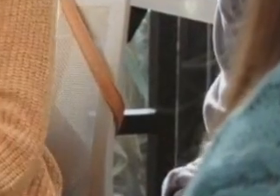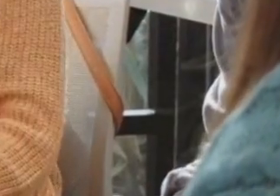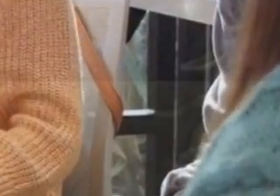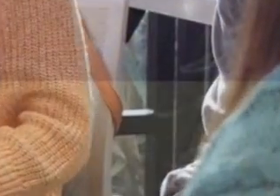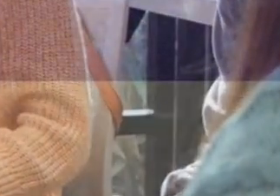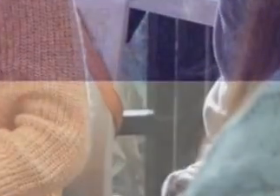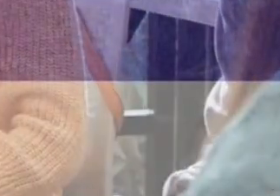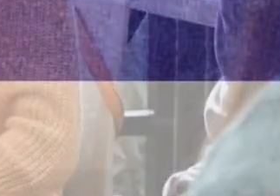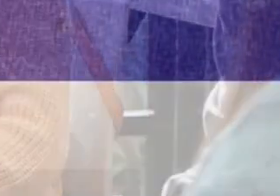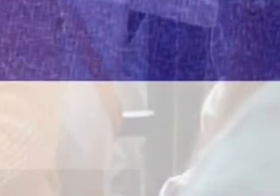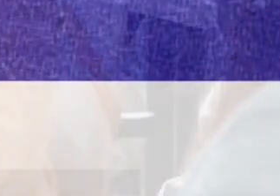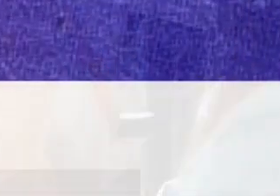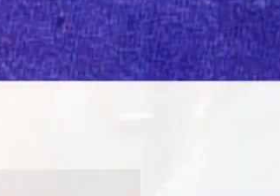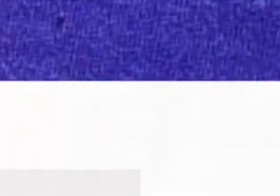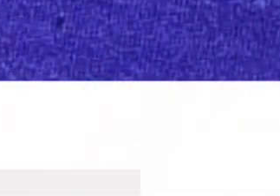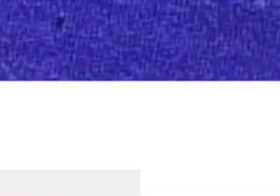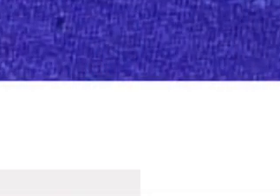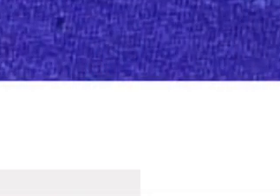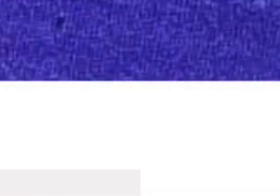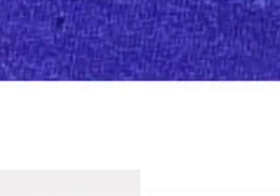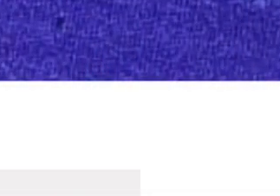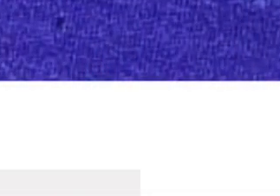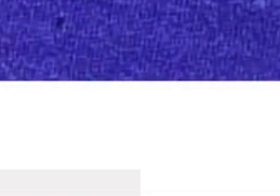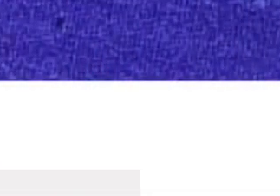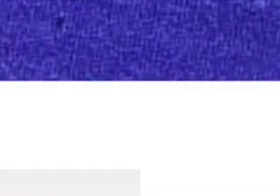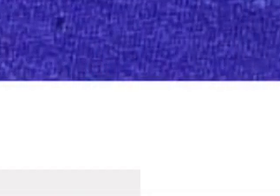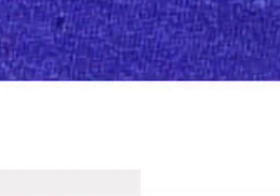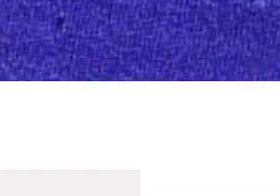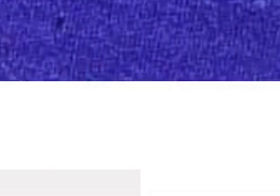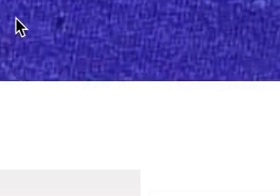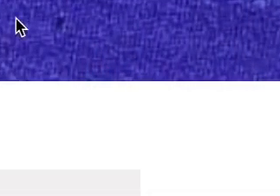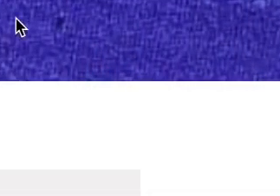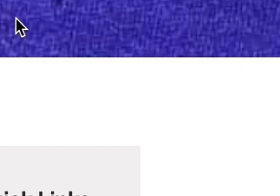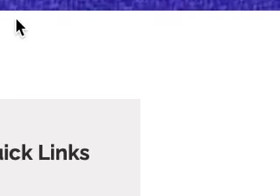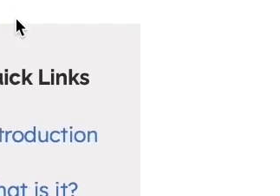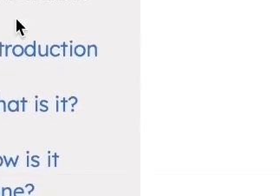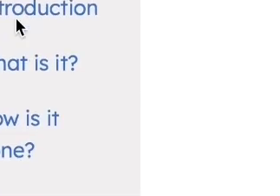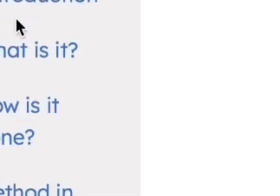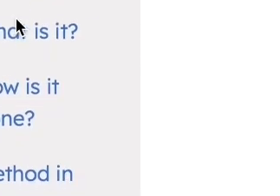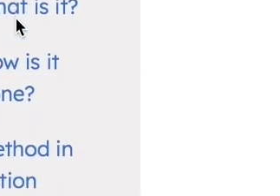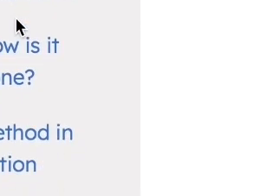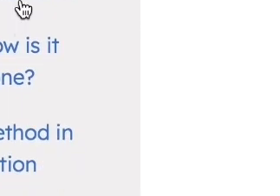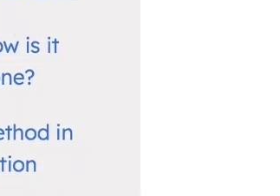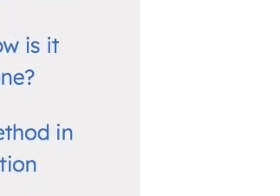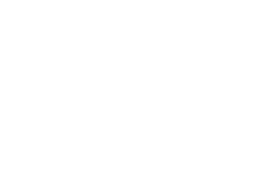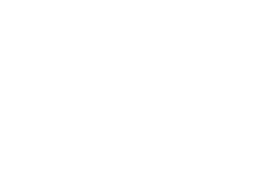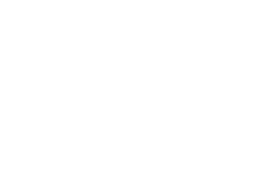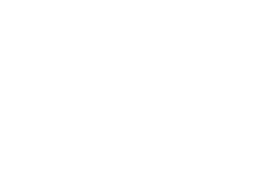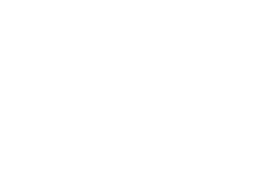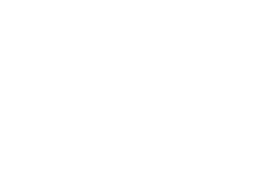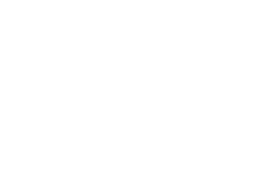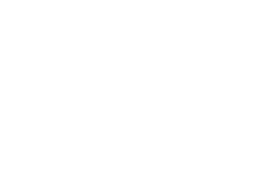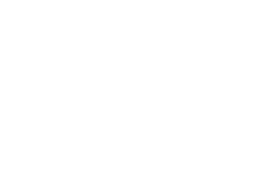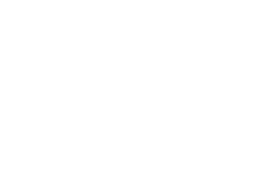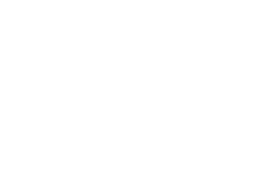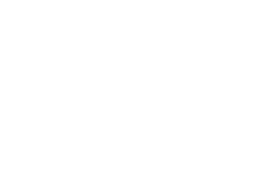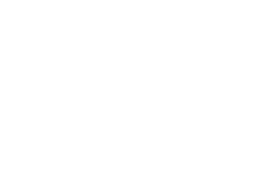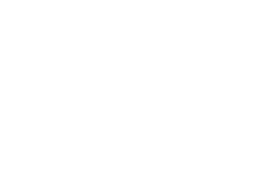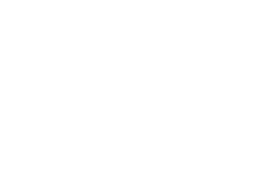Therefore, you decide to conduct a focus group discussion. The introduction outlines what is a focus group